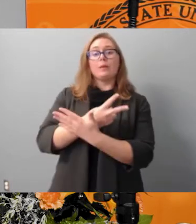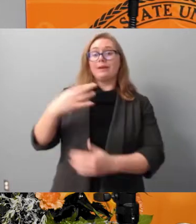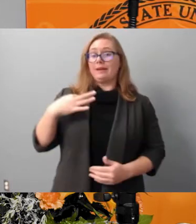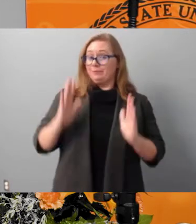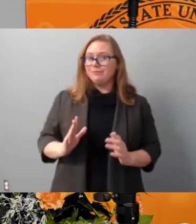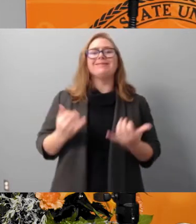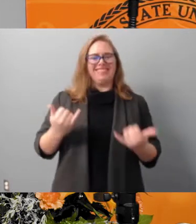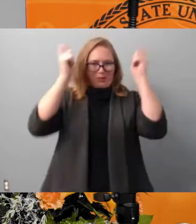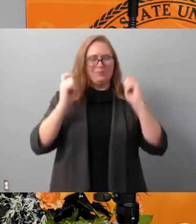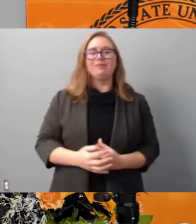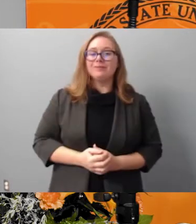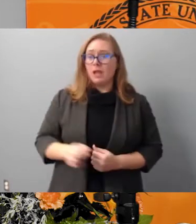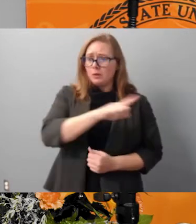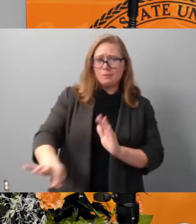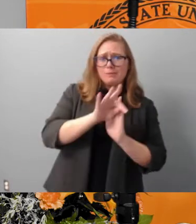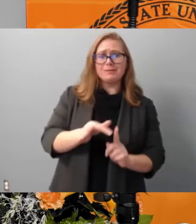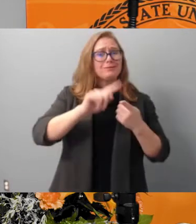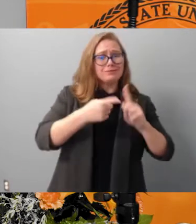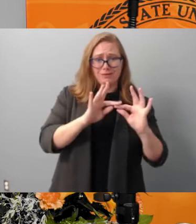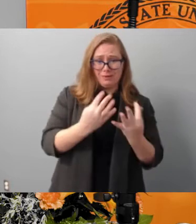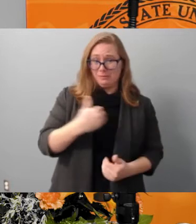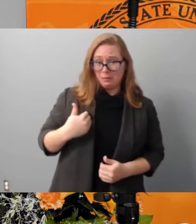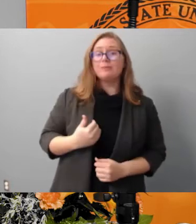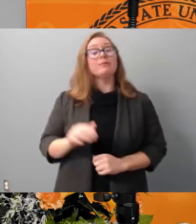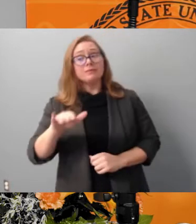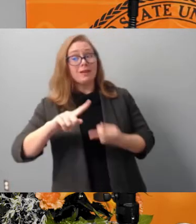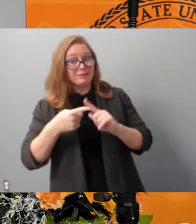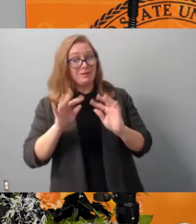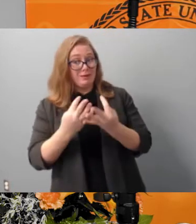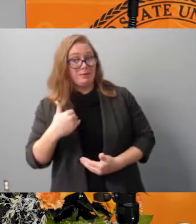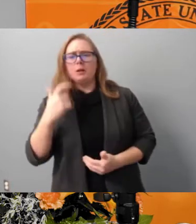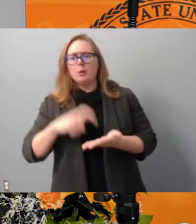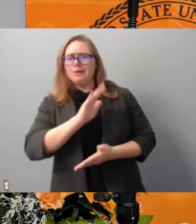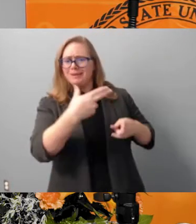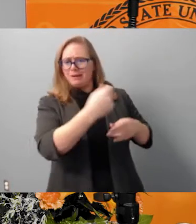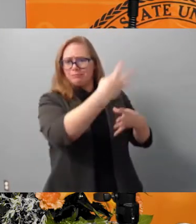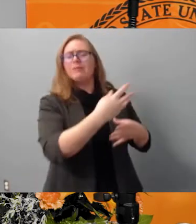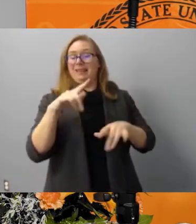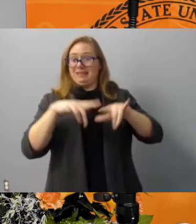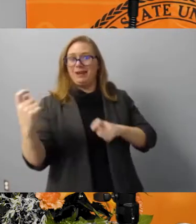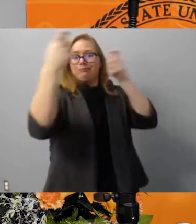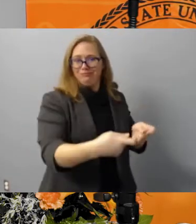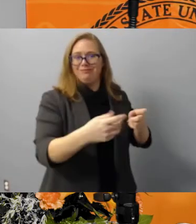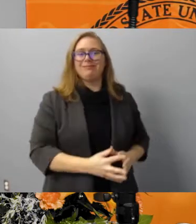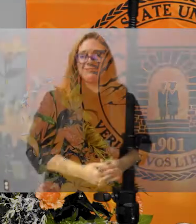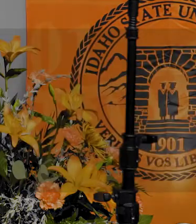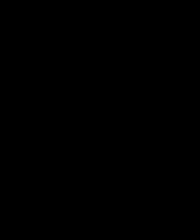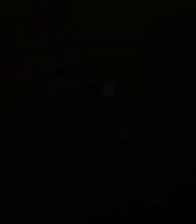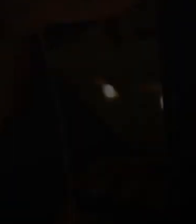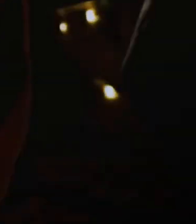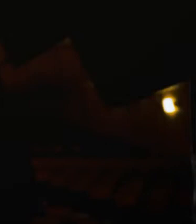doctoral, master's, and specialist degrees with all of the rights, privileges, and responsibilities pertaining thereto.